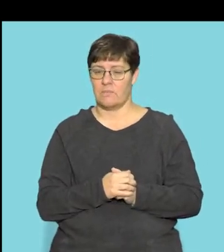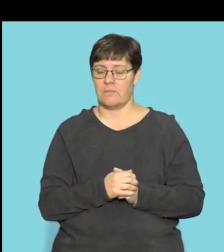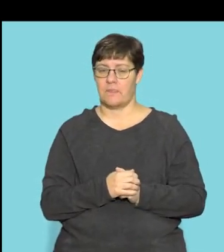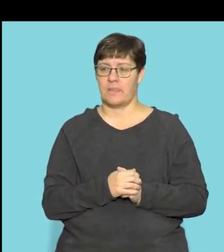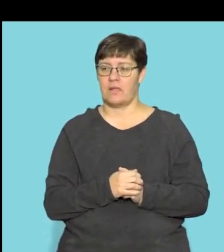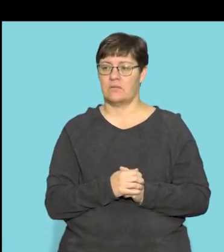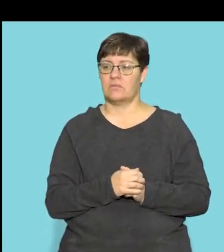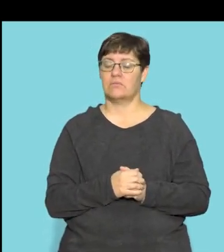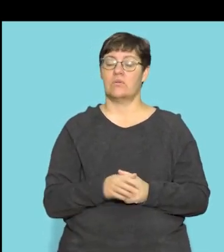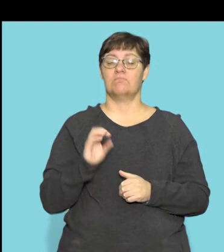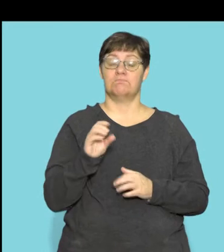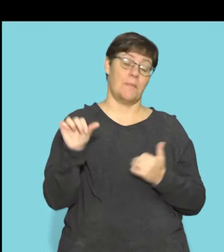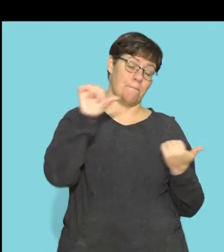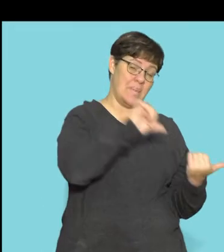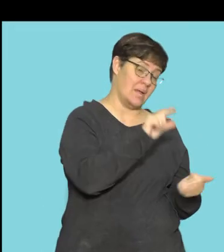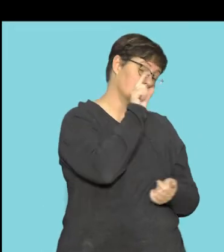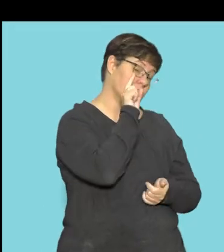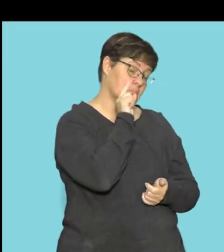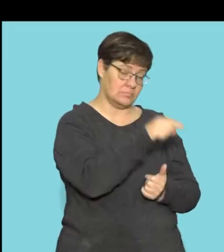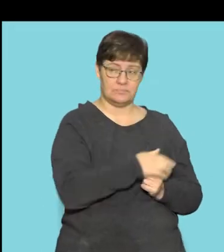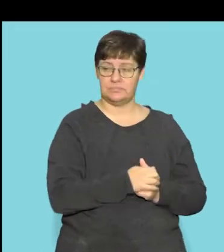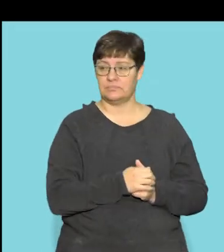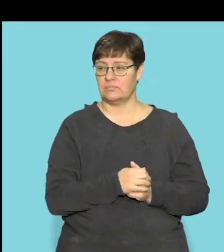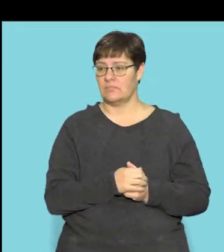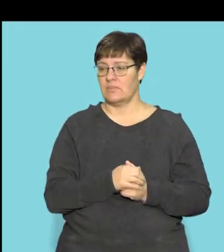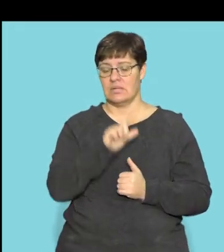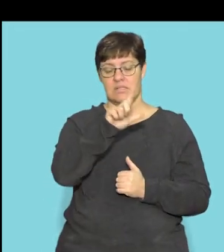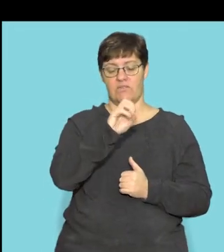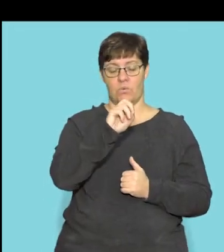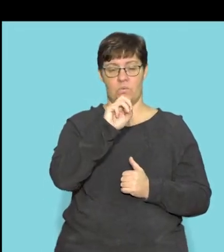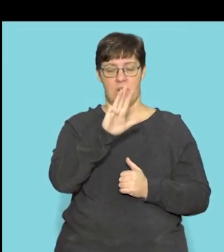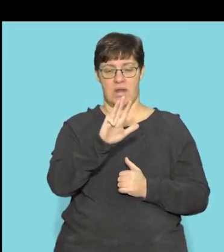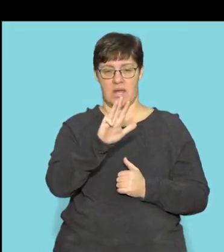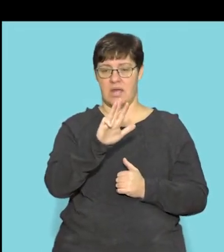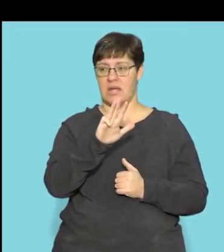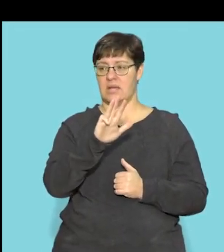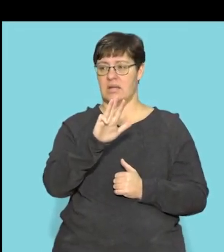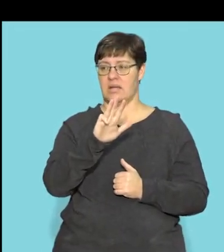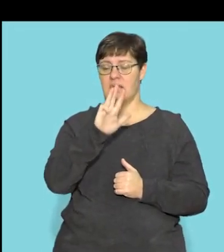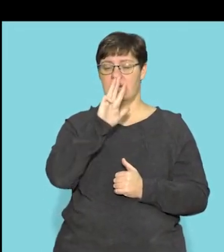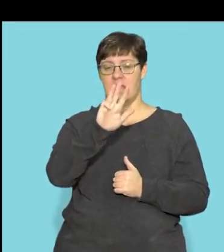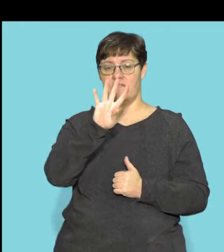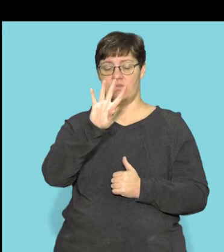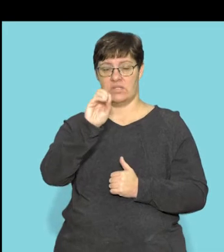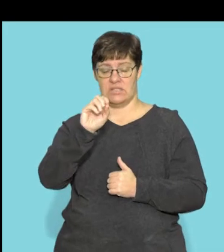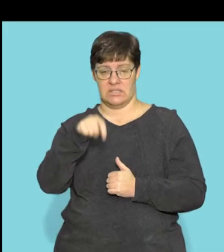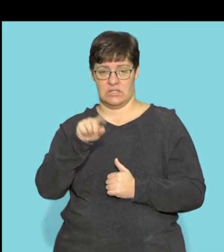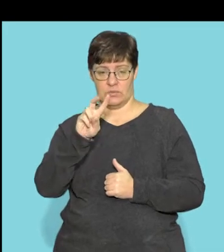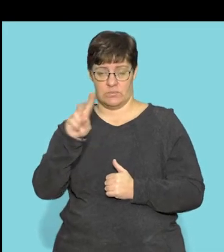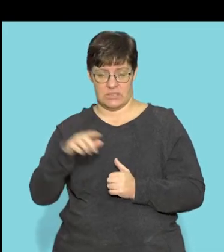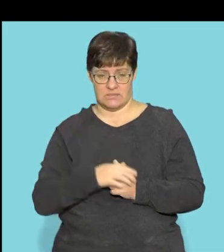just what you need to do. So I'm going to go back and just look at my numbers. This is